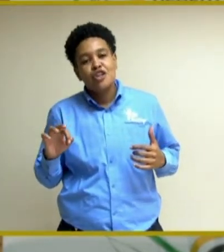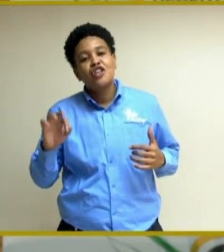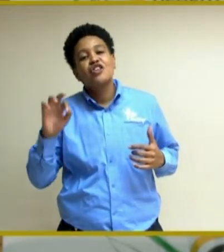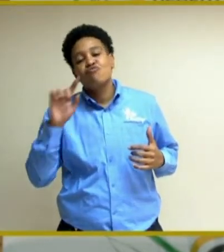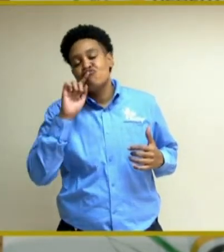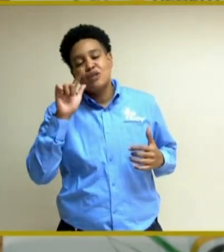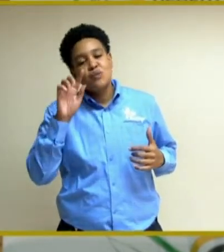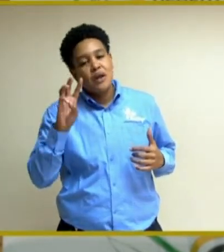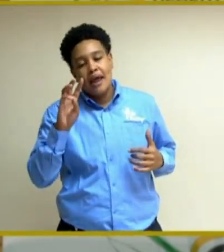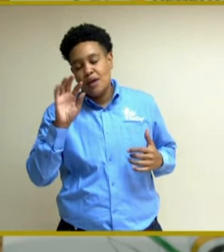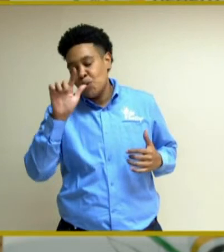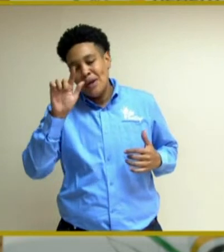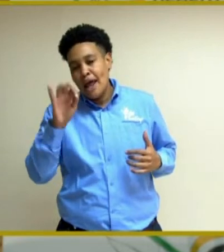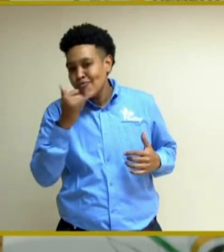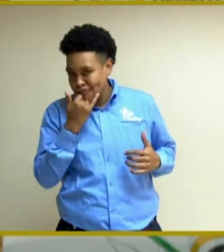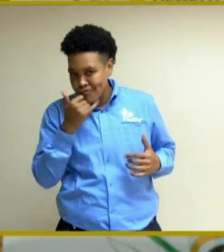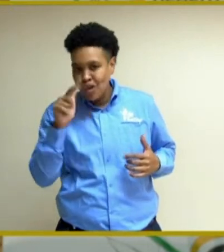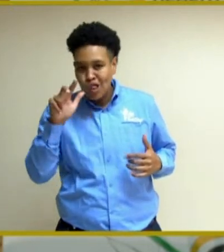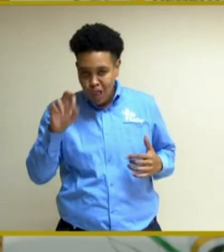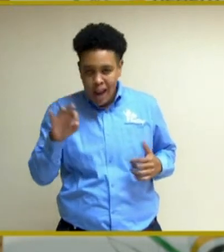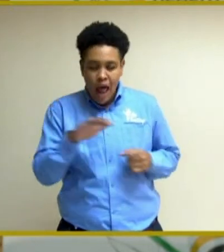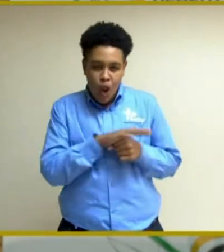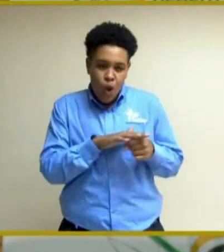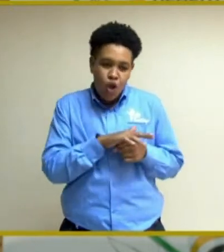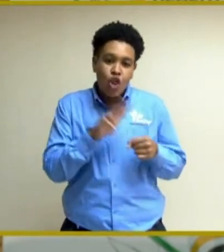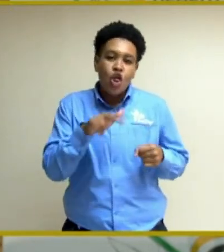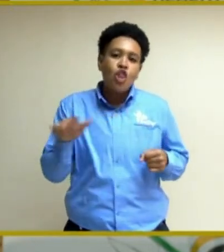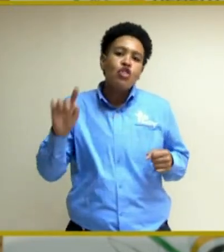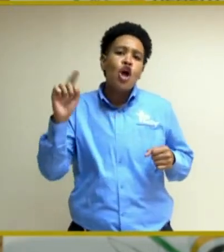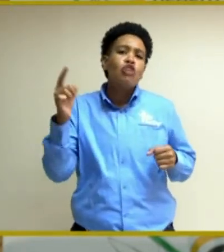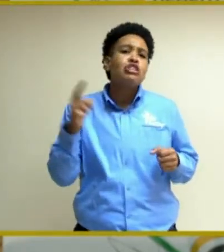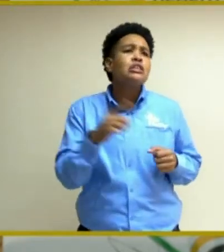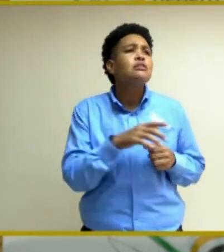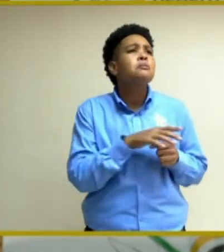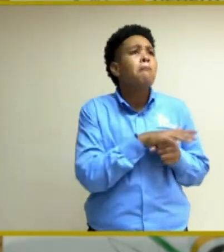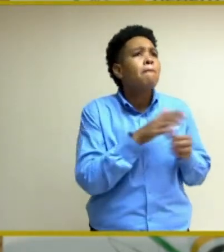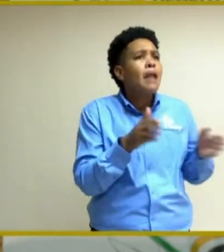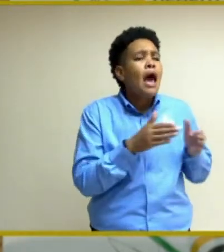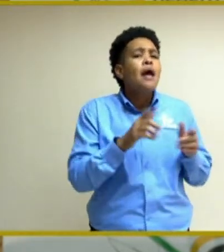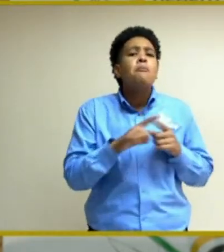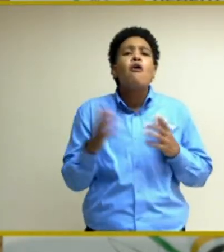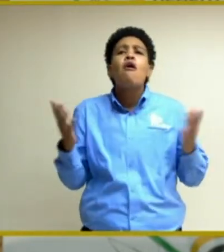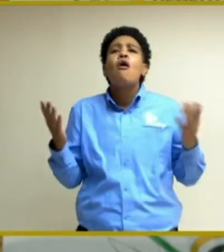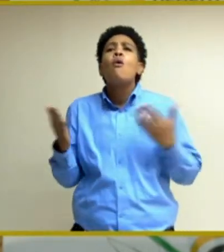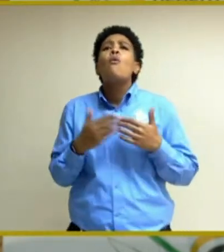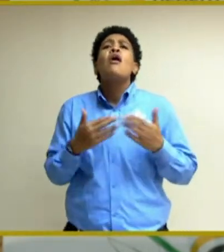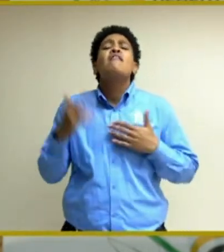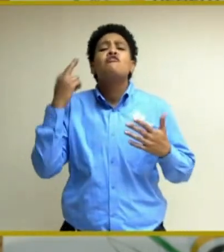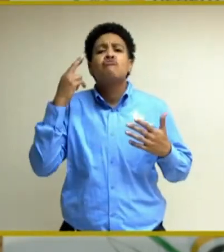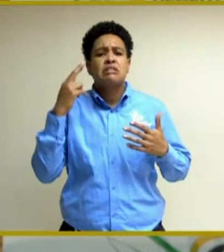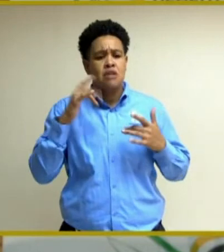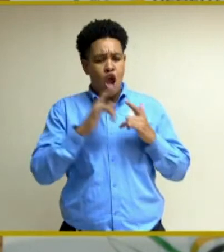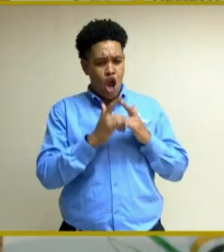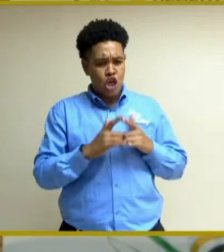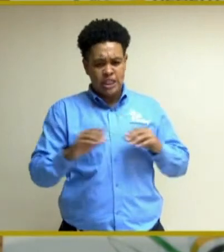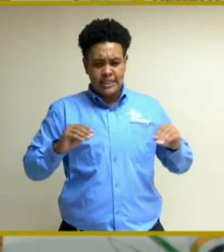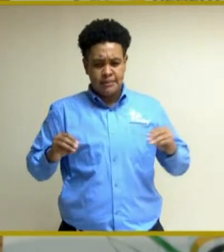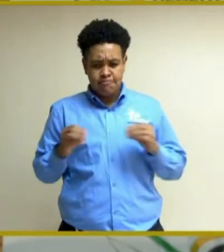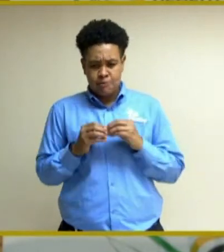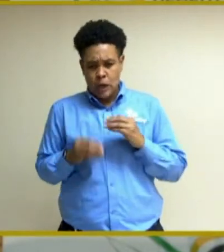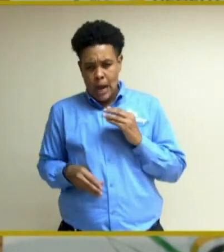33 were originally planned, but for whatever reason, the regions adjusted. So we actually exceeded the number of sites that we had originally